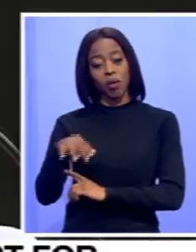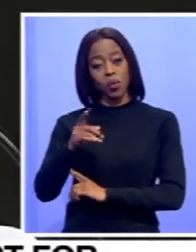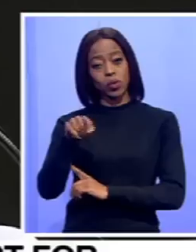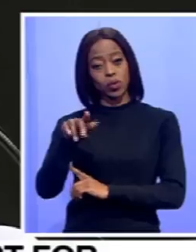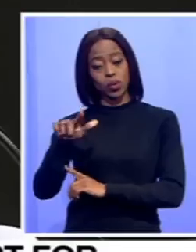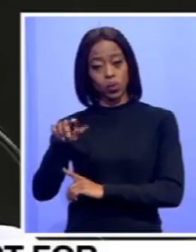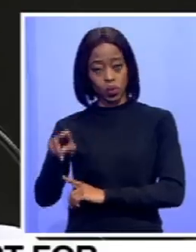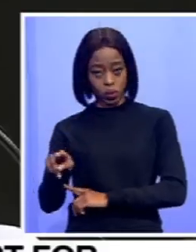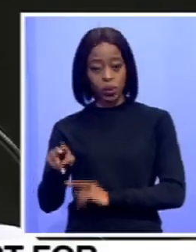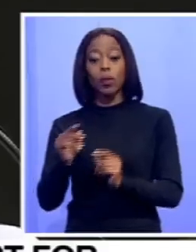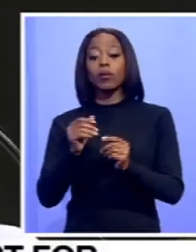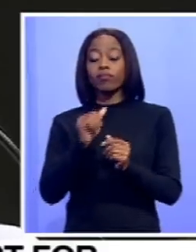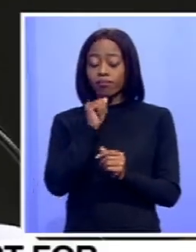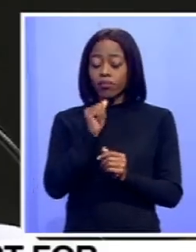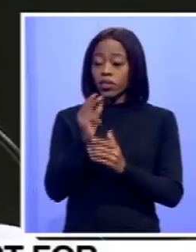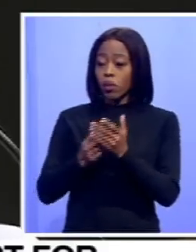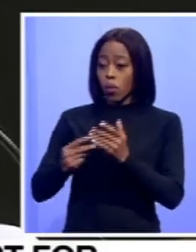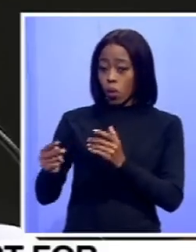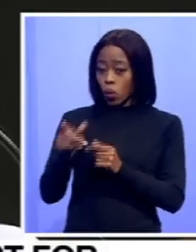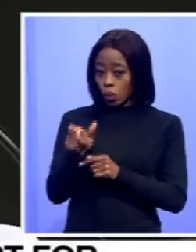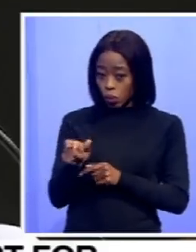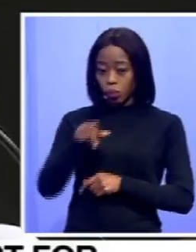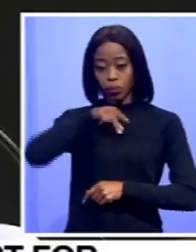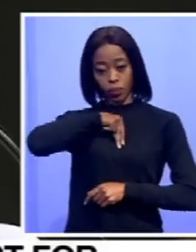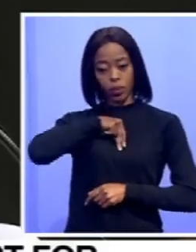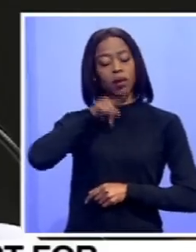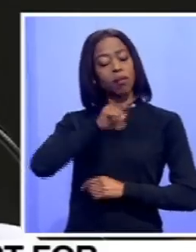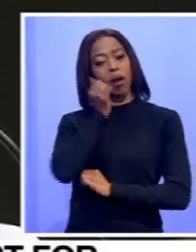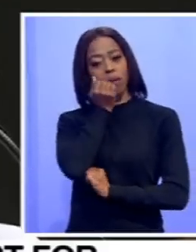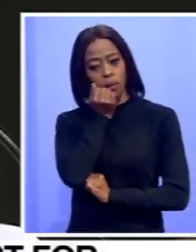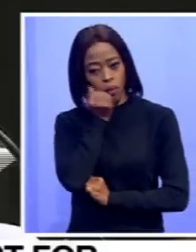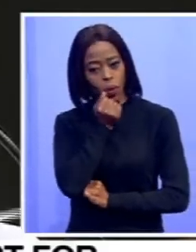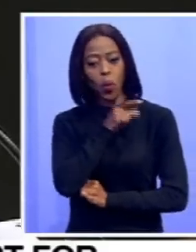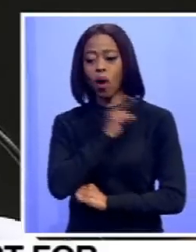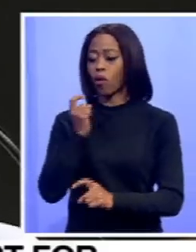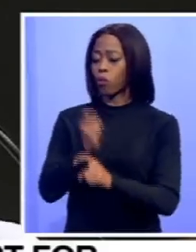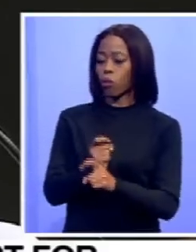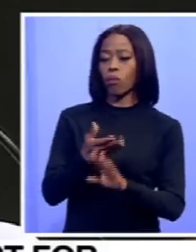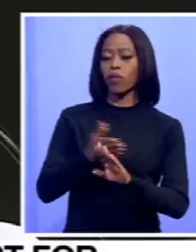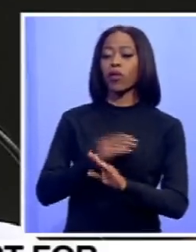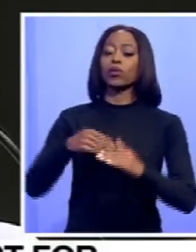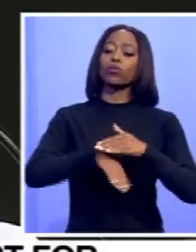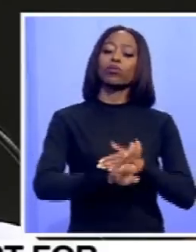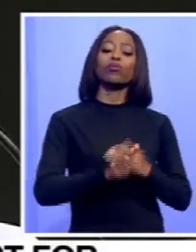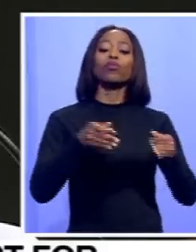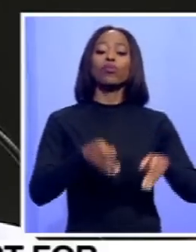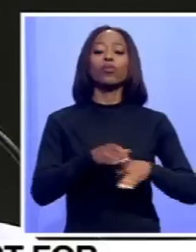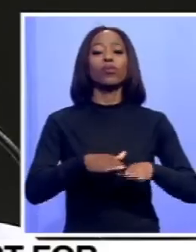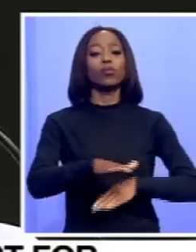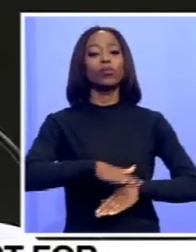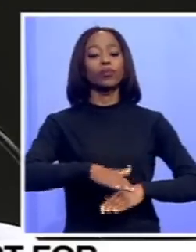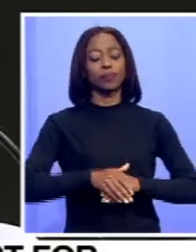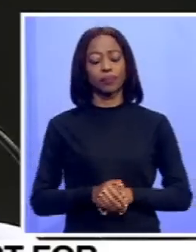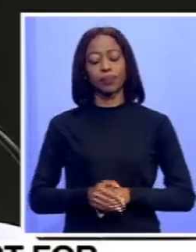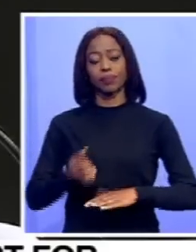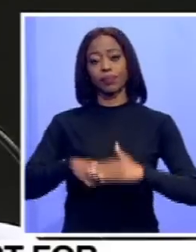having accreditation, he saw no need to apologize to them for preventing them from entering the cemetery. Sub 27.